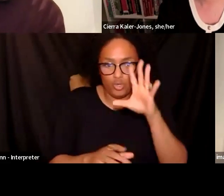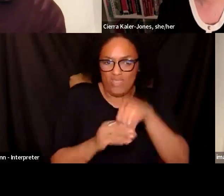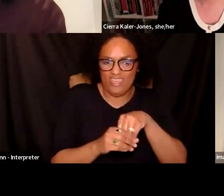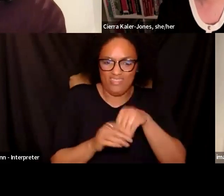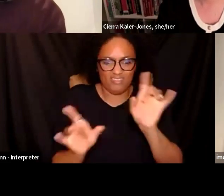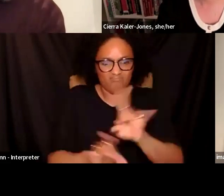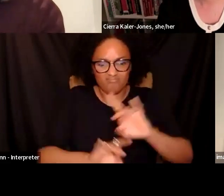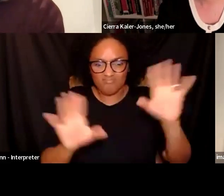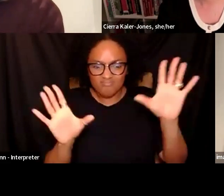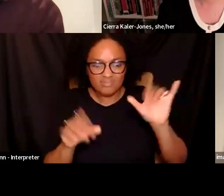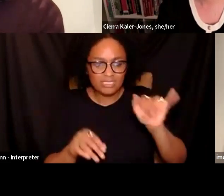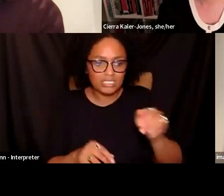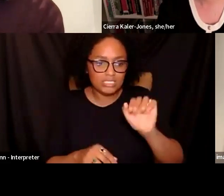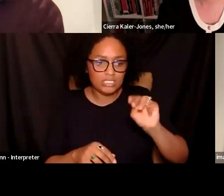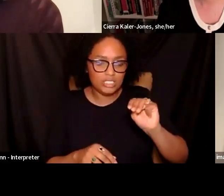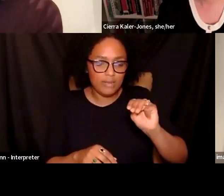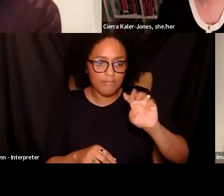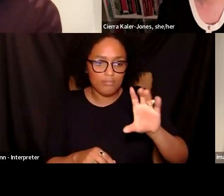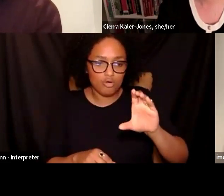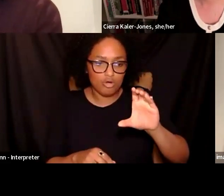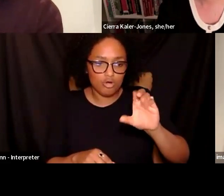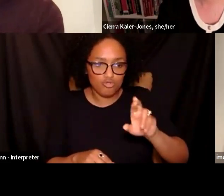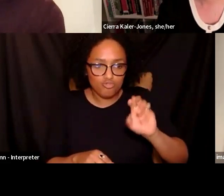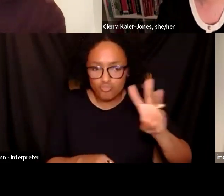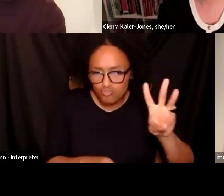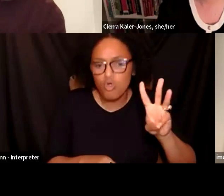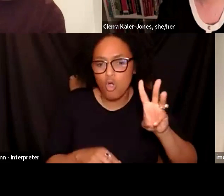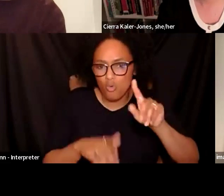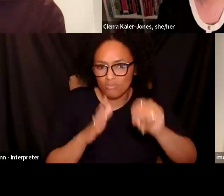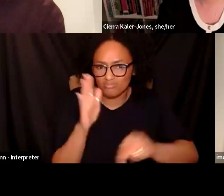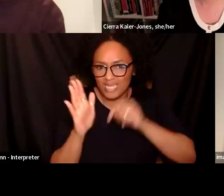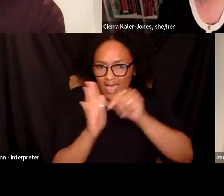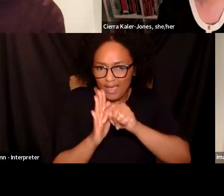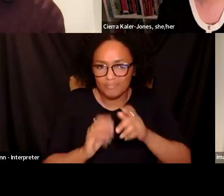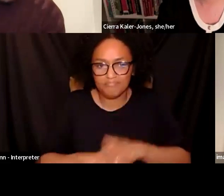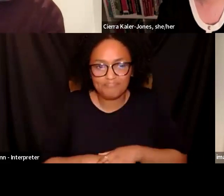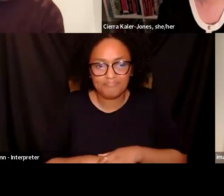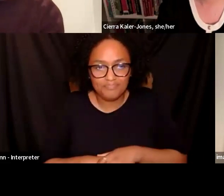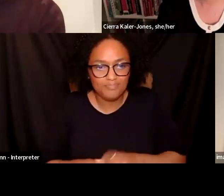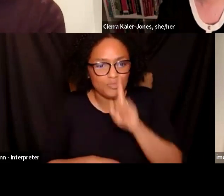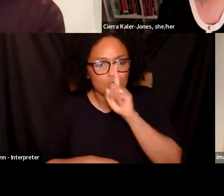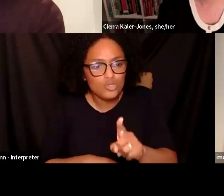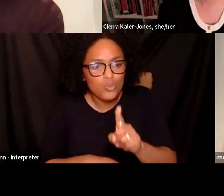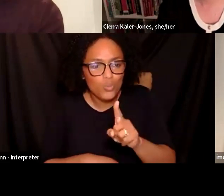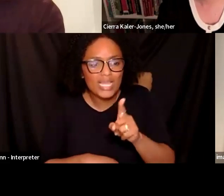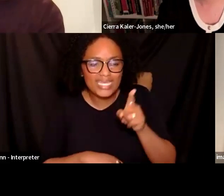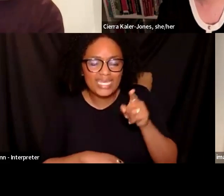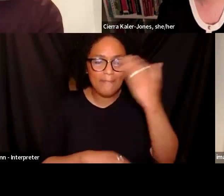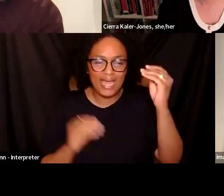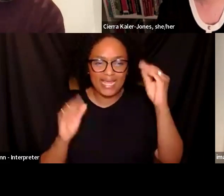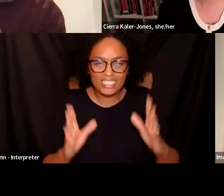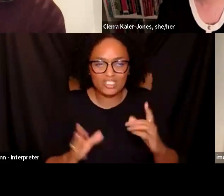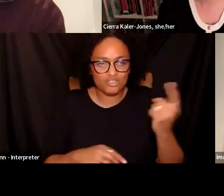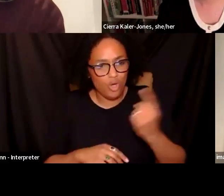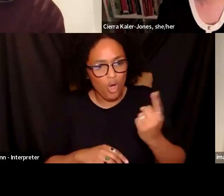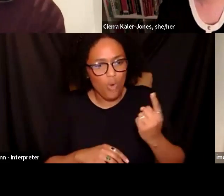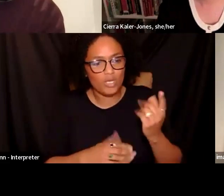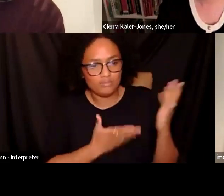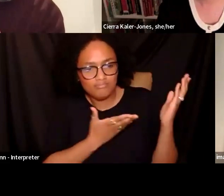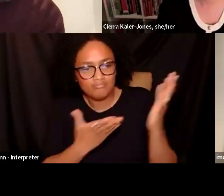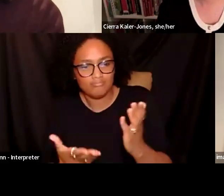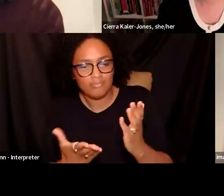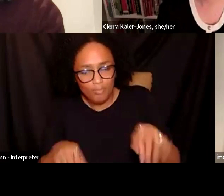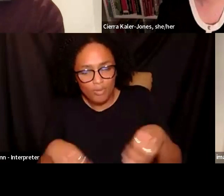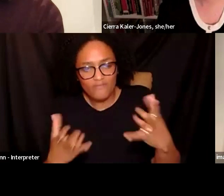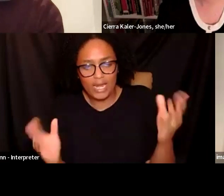include, parts of Black history, whether it be through newspaper excerpts, whether it be through them bringing their own books, even